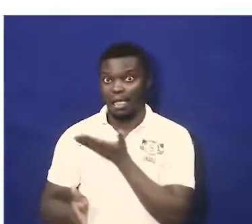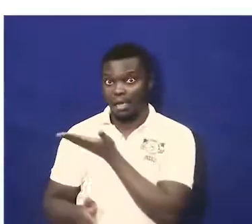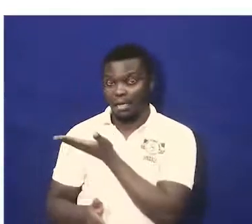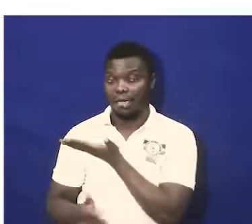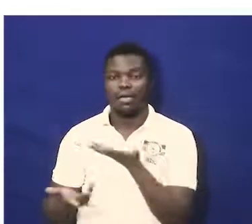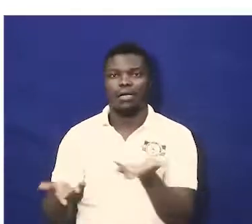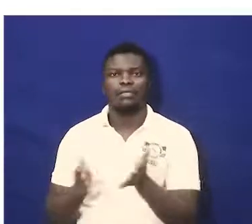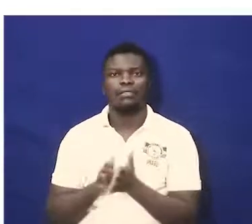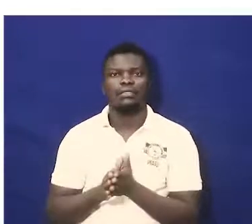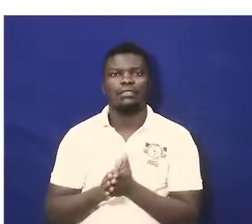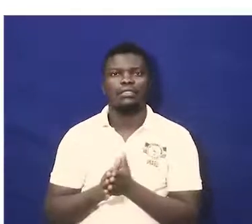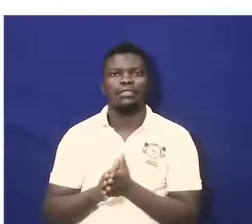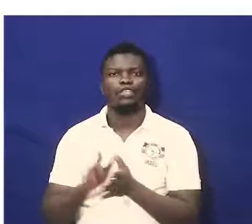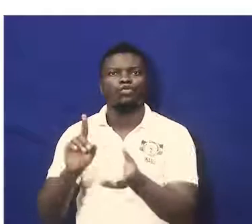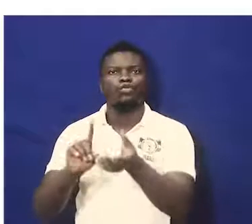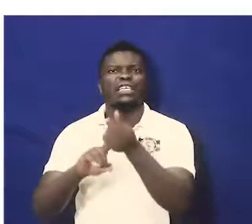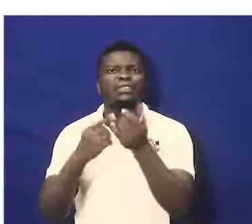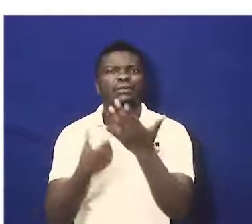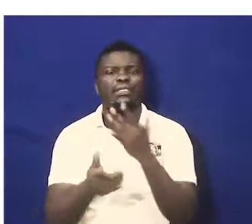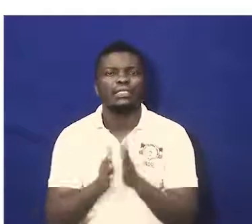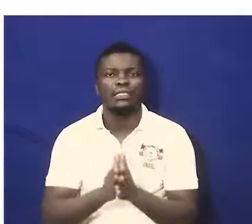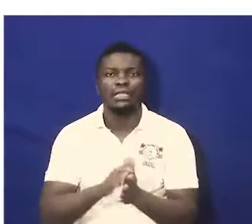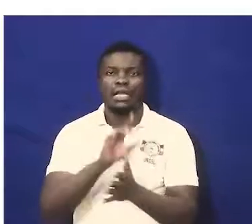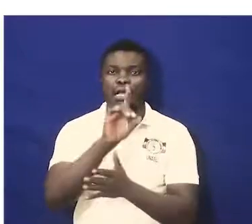that is going to give us